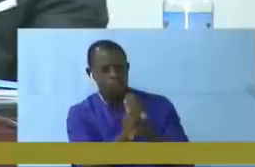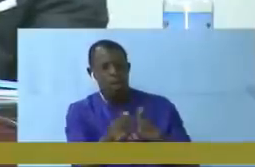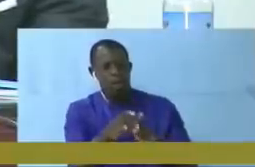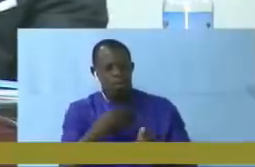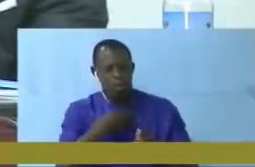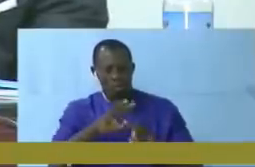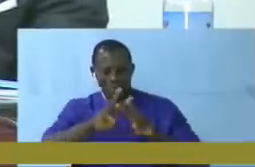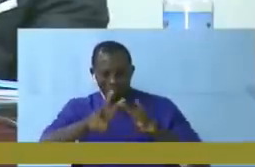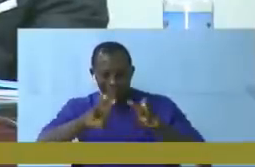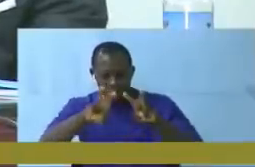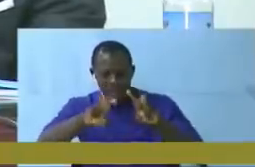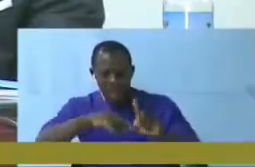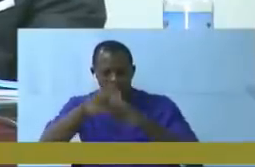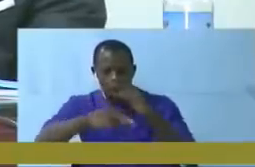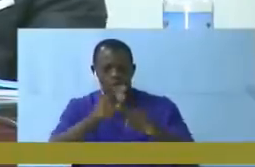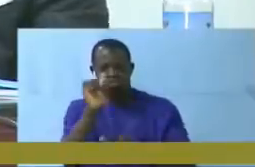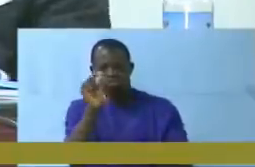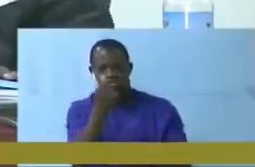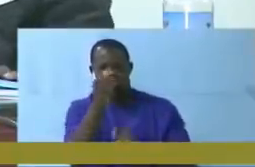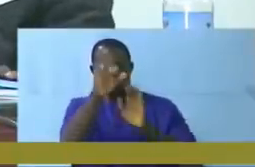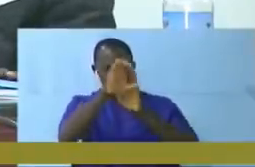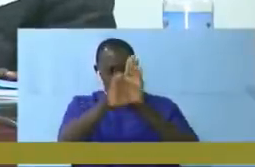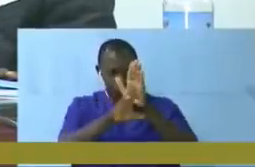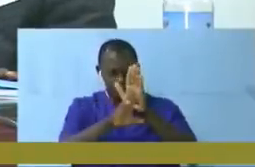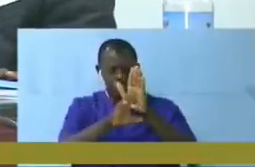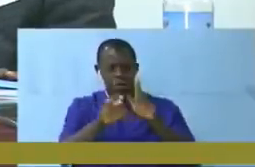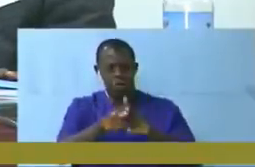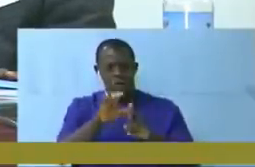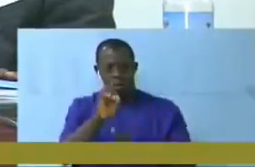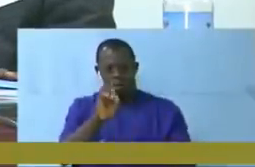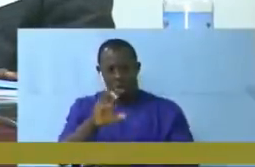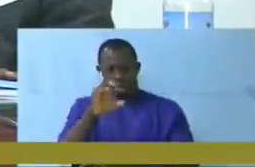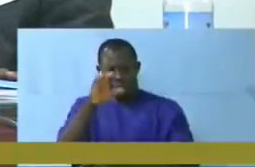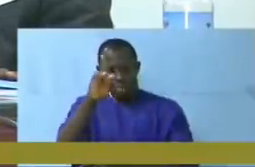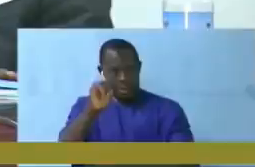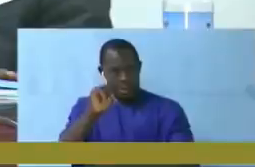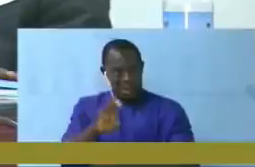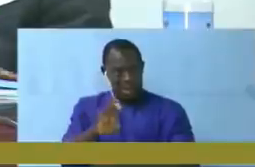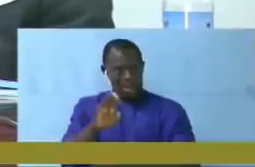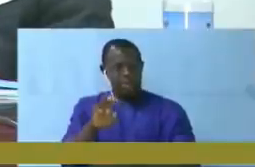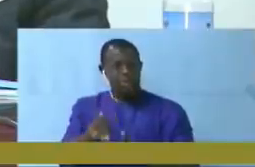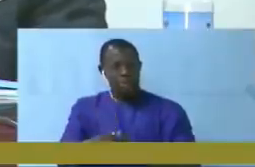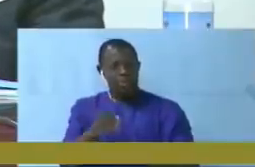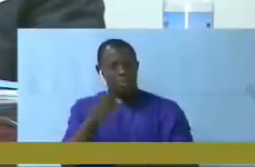new constitutional order that crystallized in